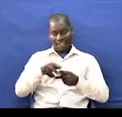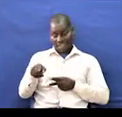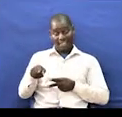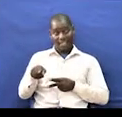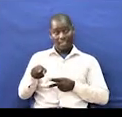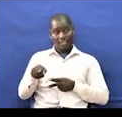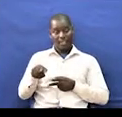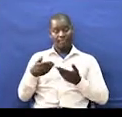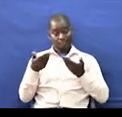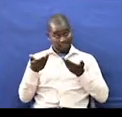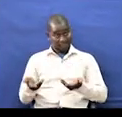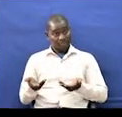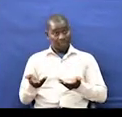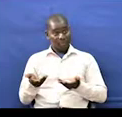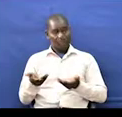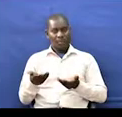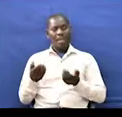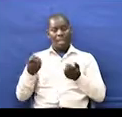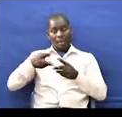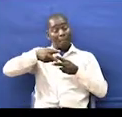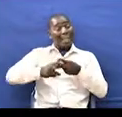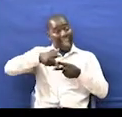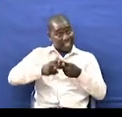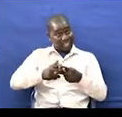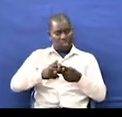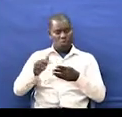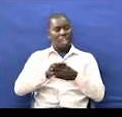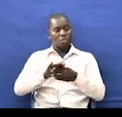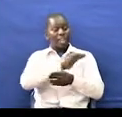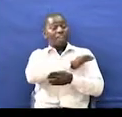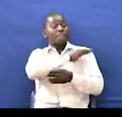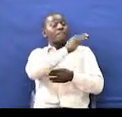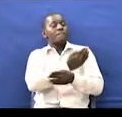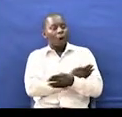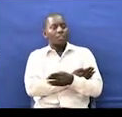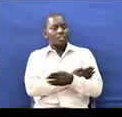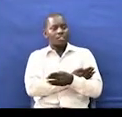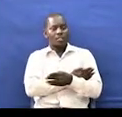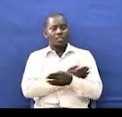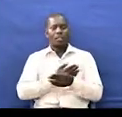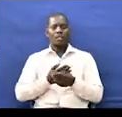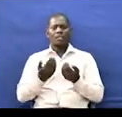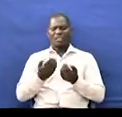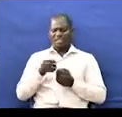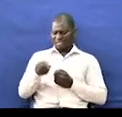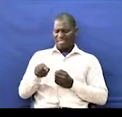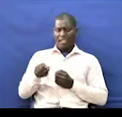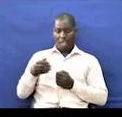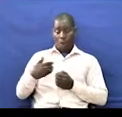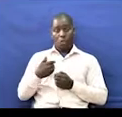whether a mechanic is applying force downward. So our case here is first to analyze the data.